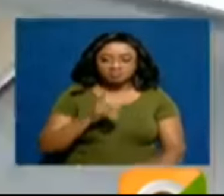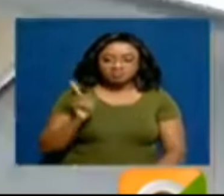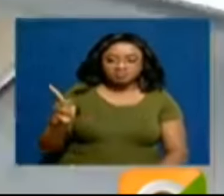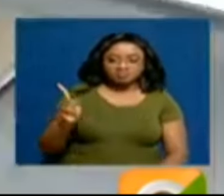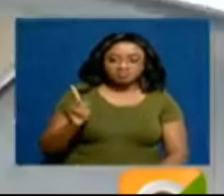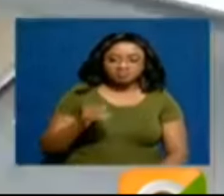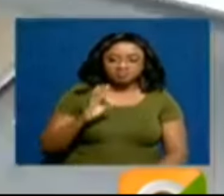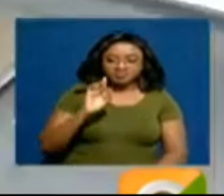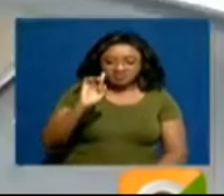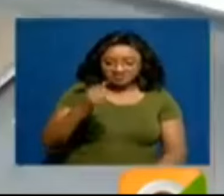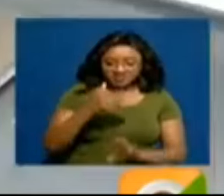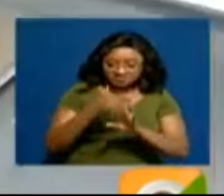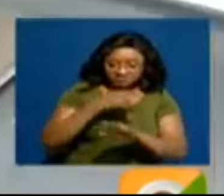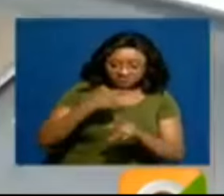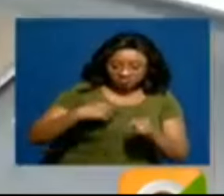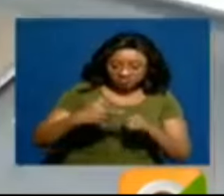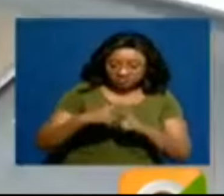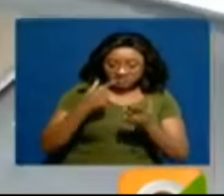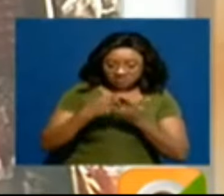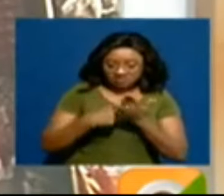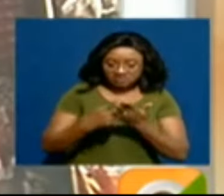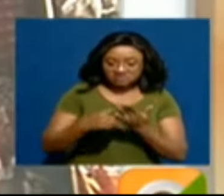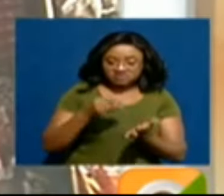we get to the finance bill 2024, Mheshimiwa,